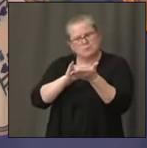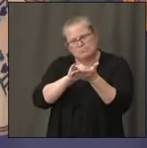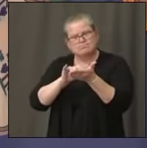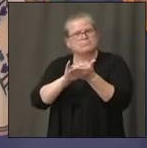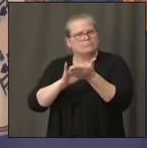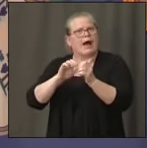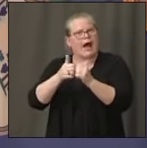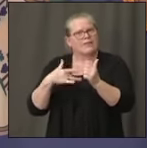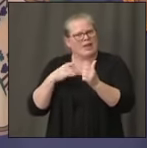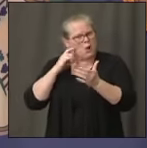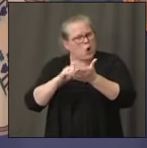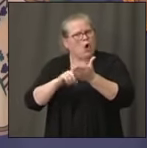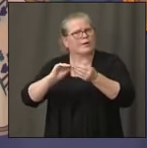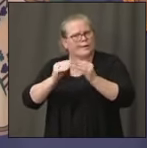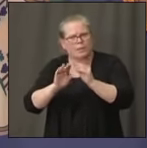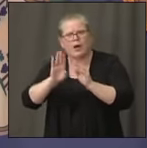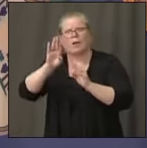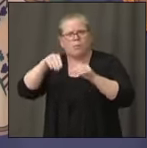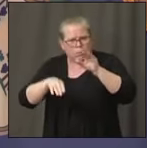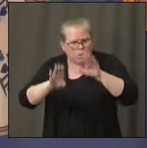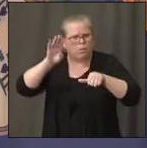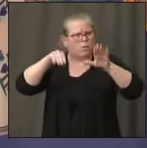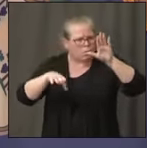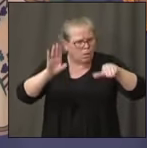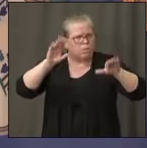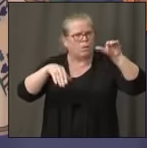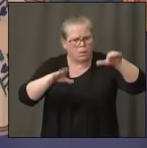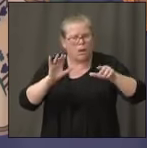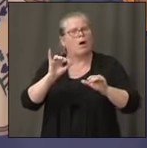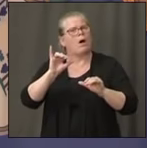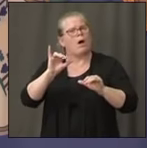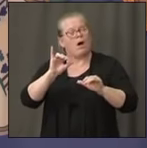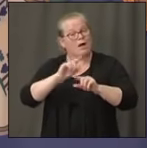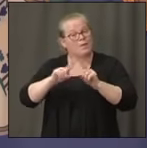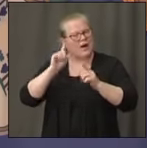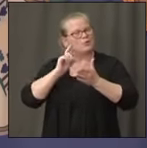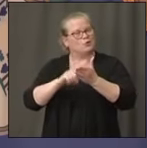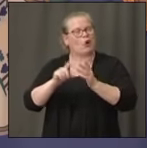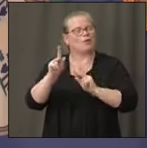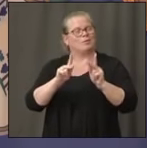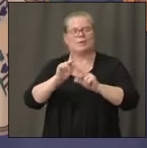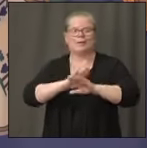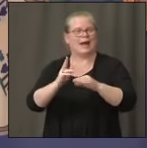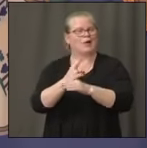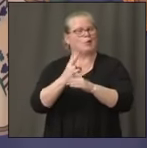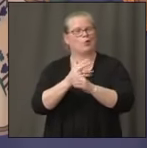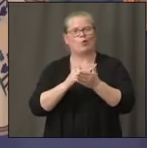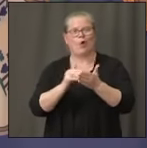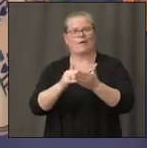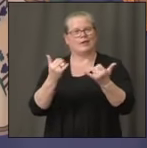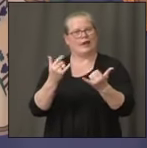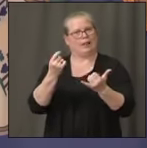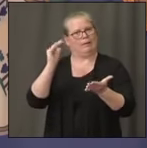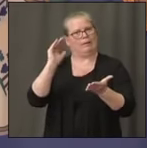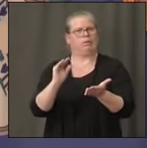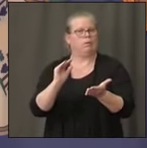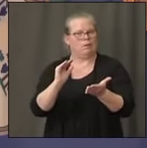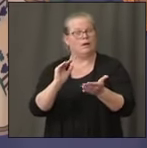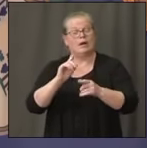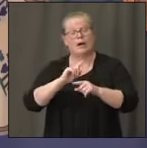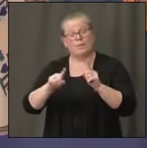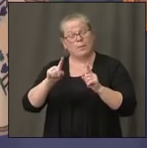And some, as you point out, usage is slipping a little bit. But I hope it doesn't mean people aren't paying attention to COVID because it's really important that we